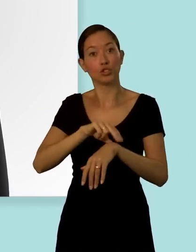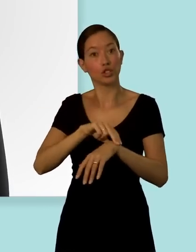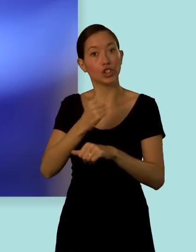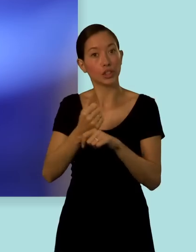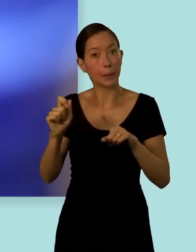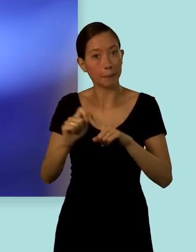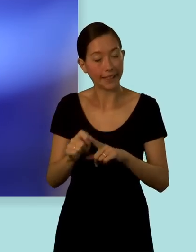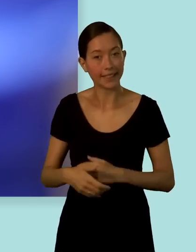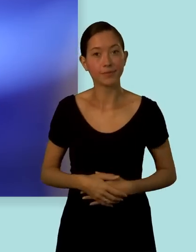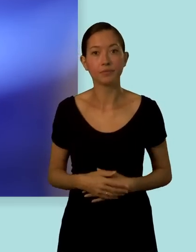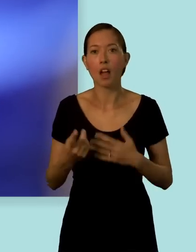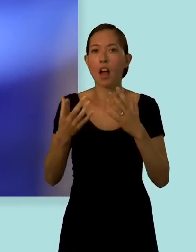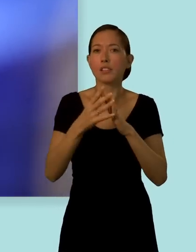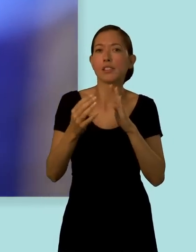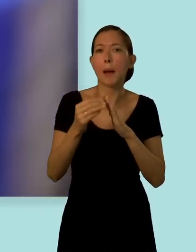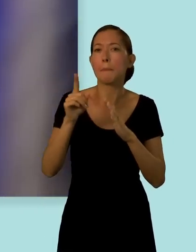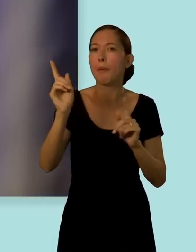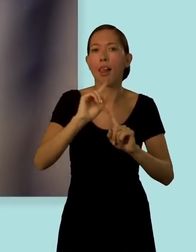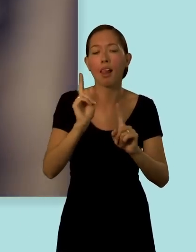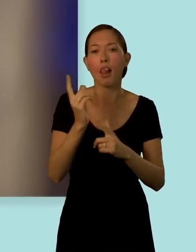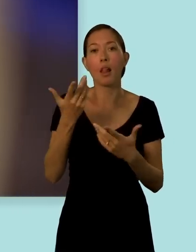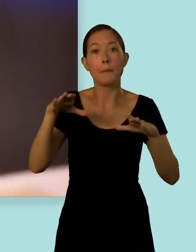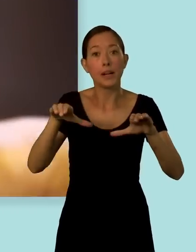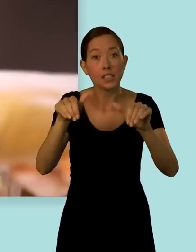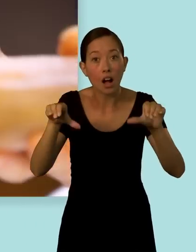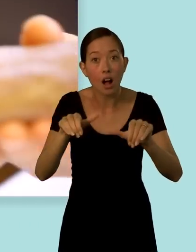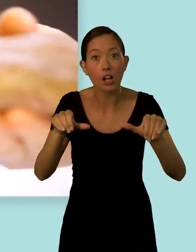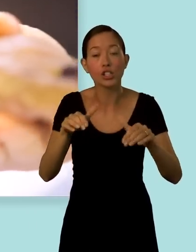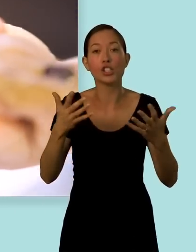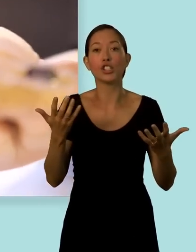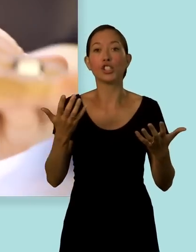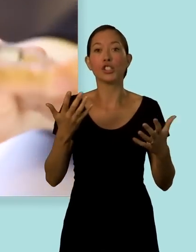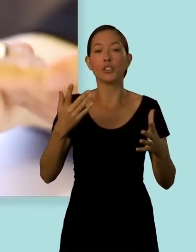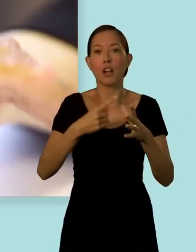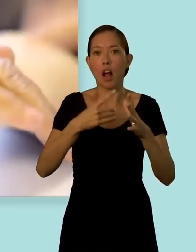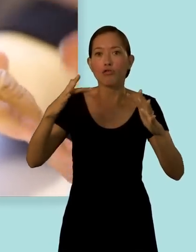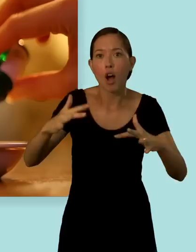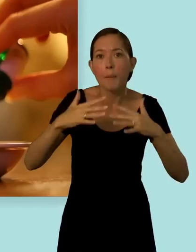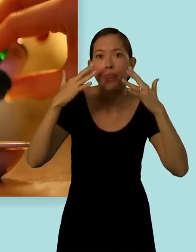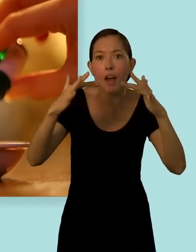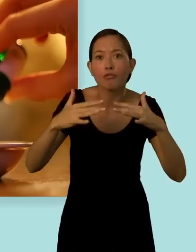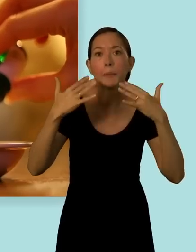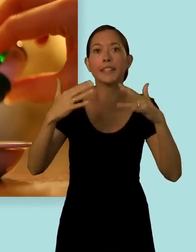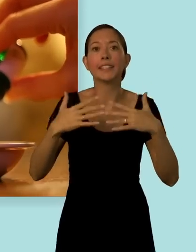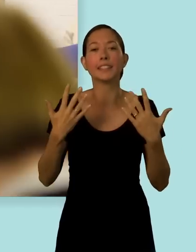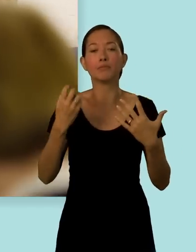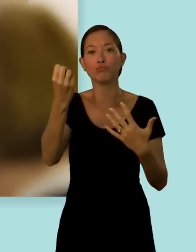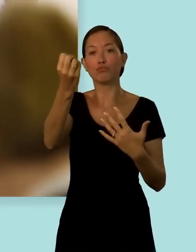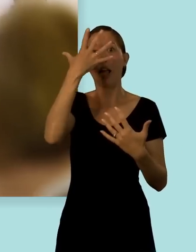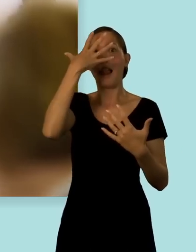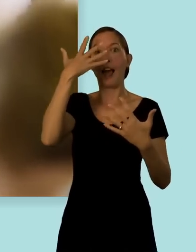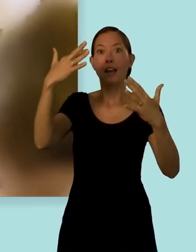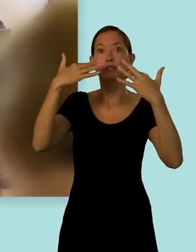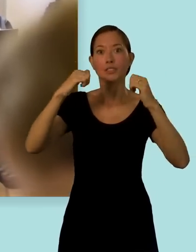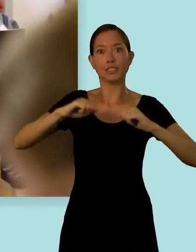GP. Some examples of therapies that may help people with dementia are massage, aromatherapy, bright